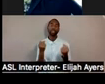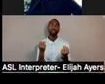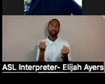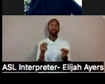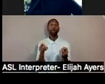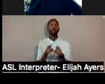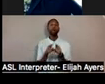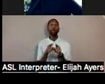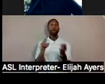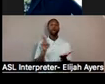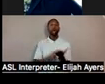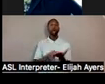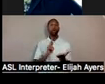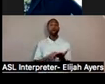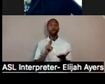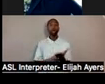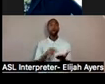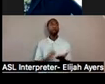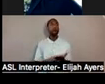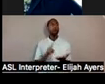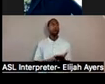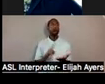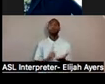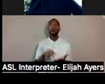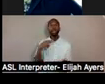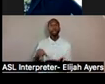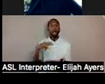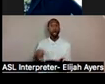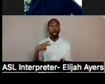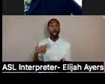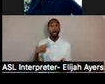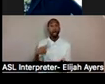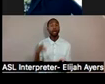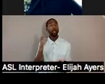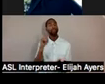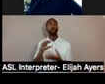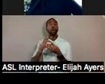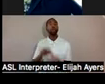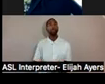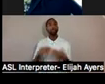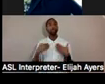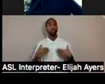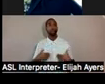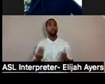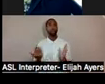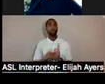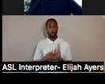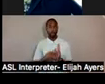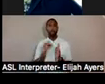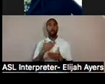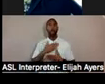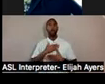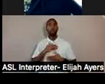that rhythmic movement and dance are important for re-regulating the body. that breath work